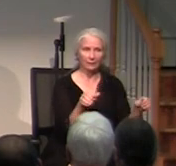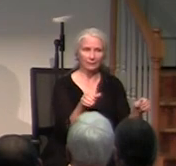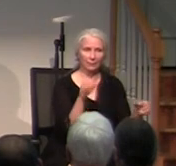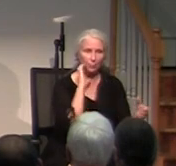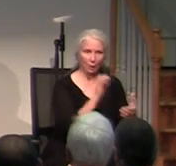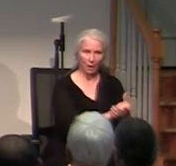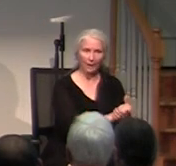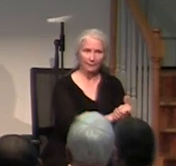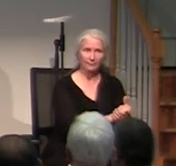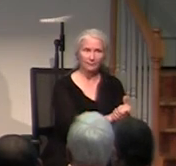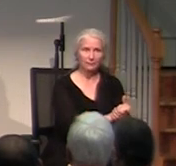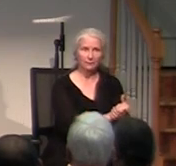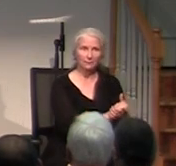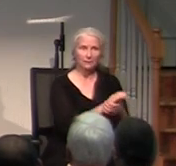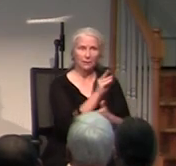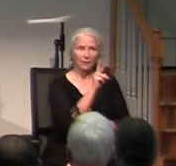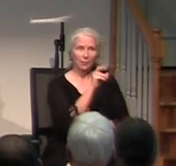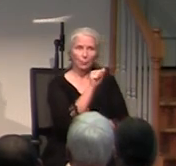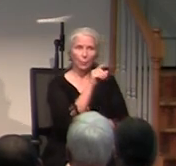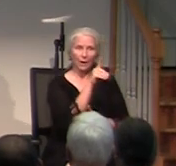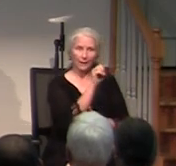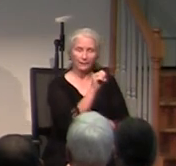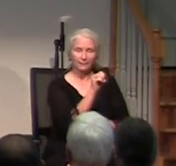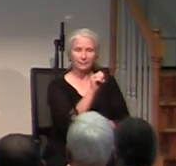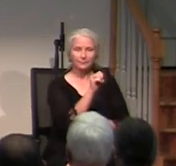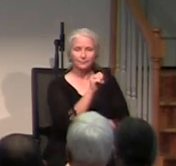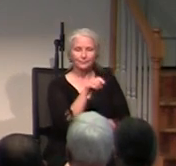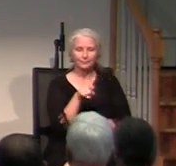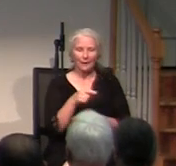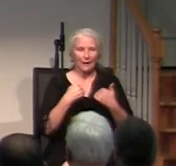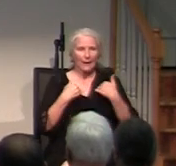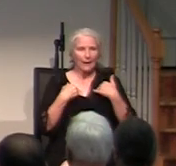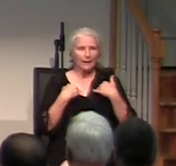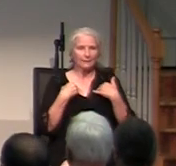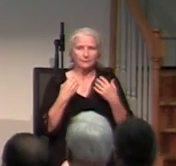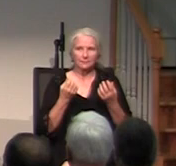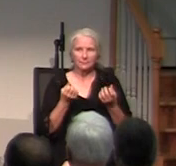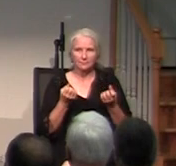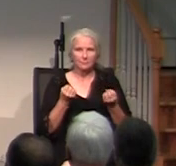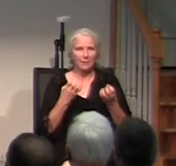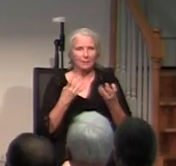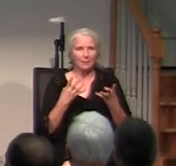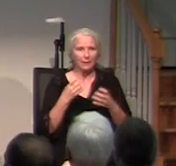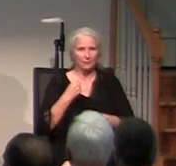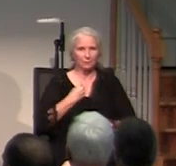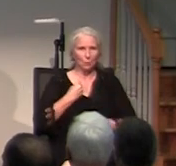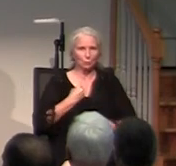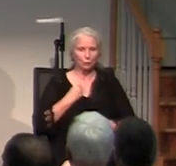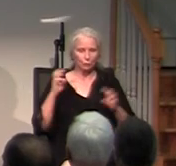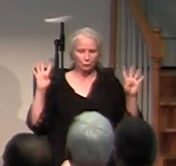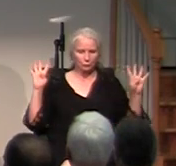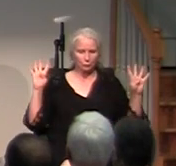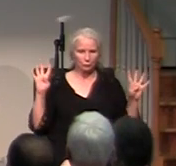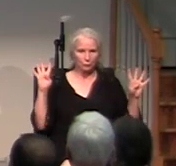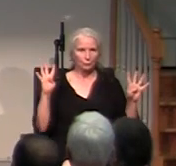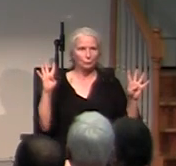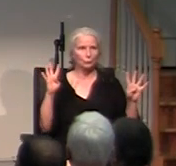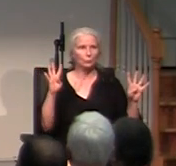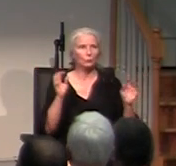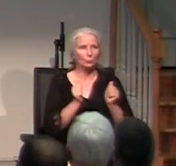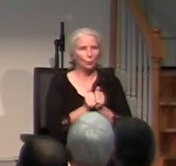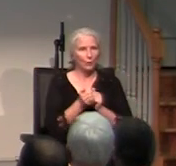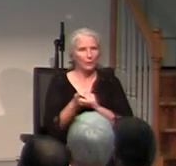He's made this wonderful conveyance. He has all these soldiers with him, and there's this panoply.